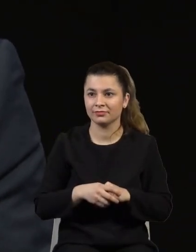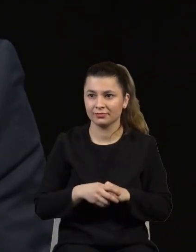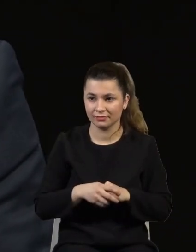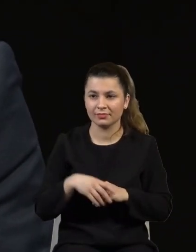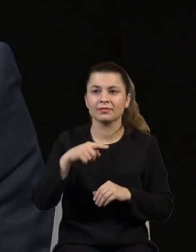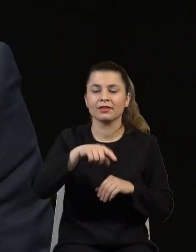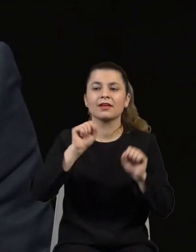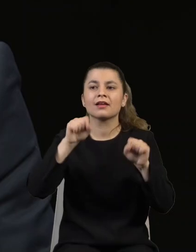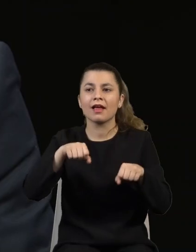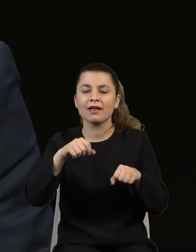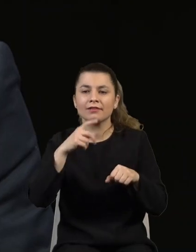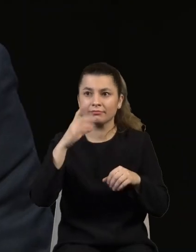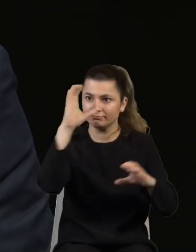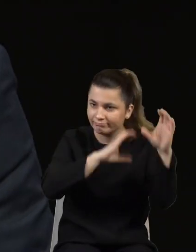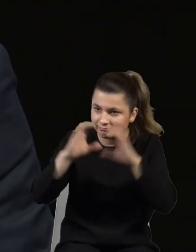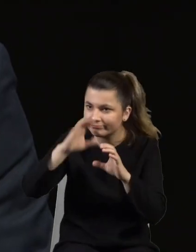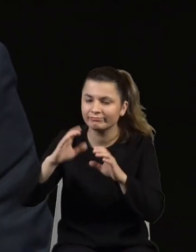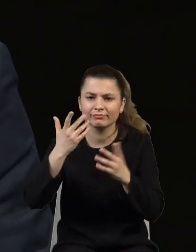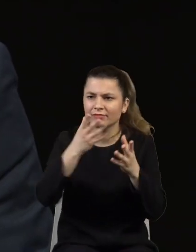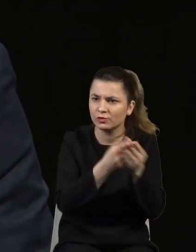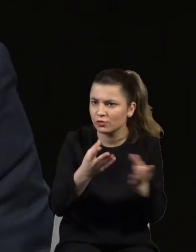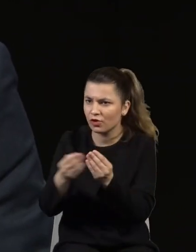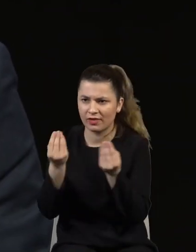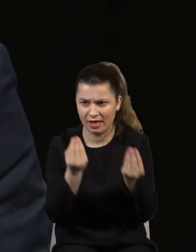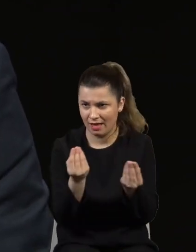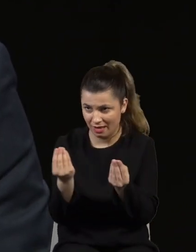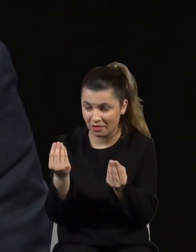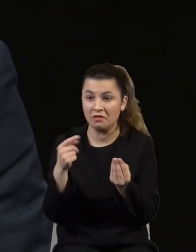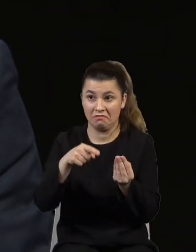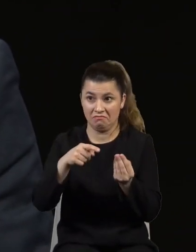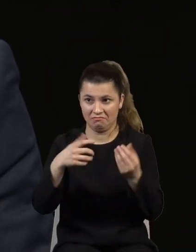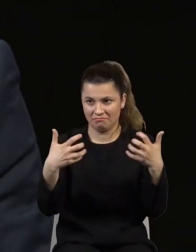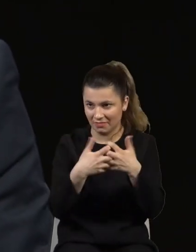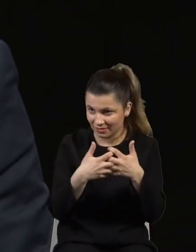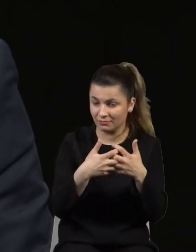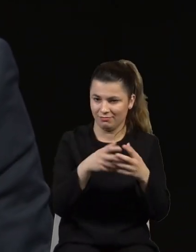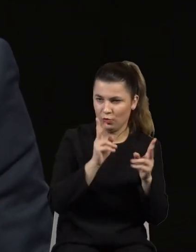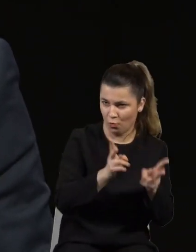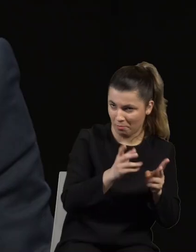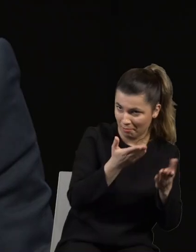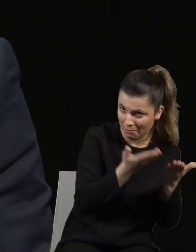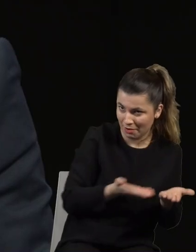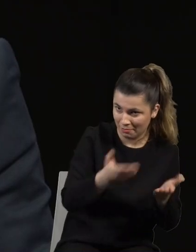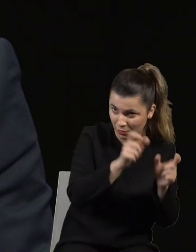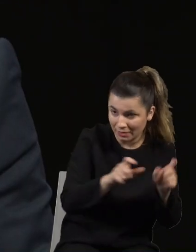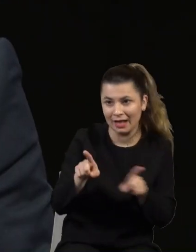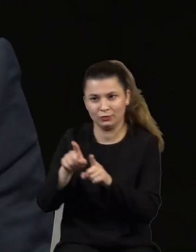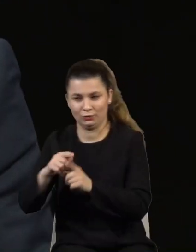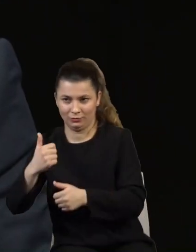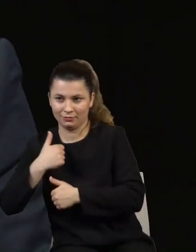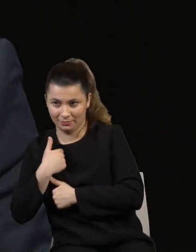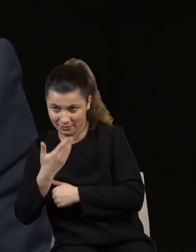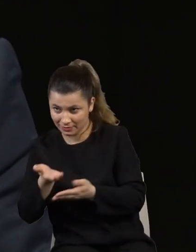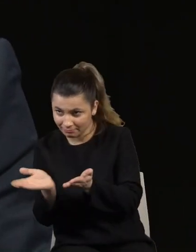or reinforce the dialogue between different stakeholders, including public sector